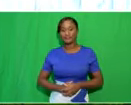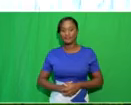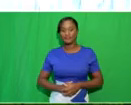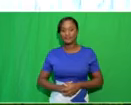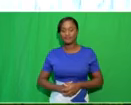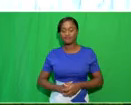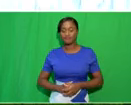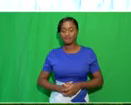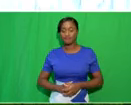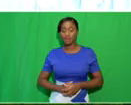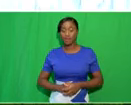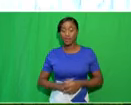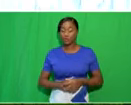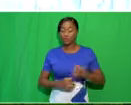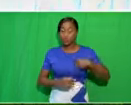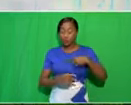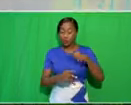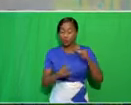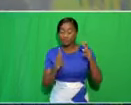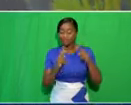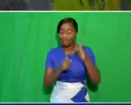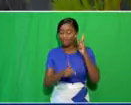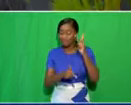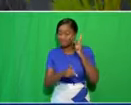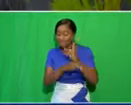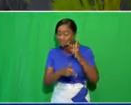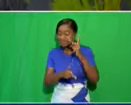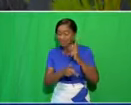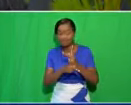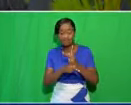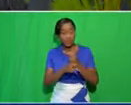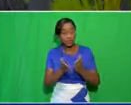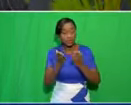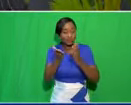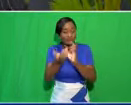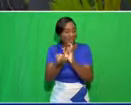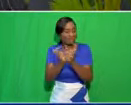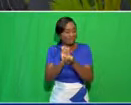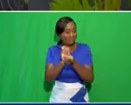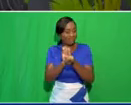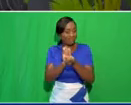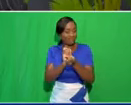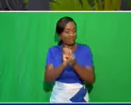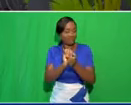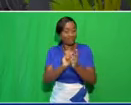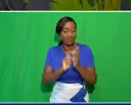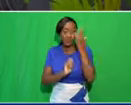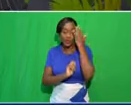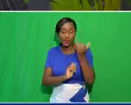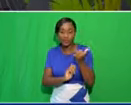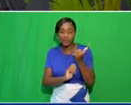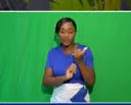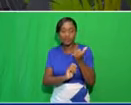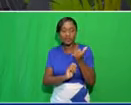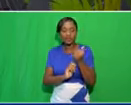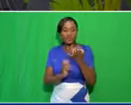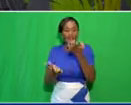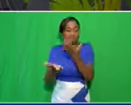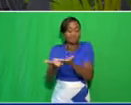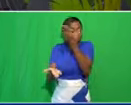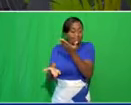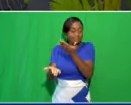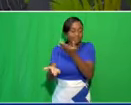we are very cautious in recommending changes. The reason for that is the data